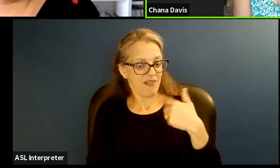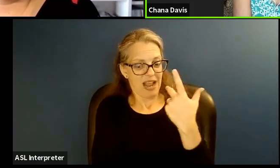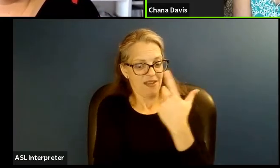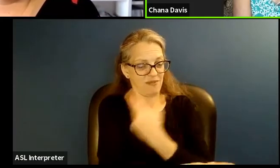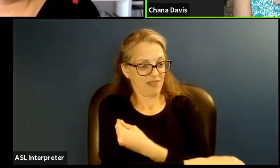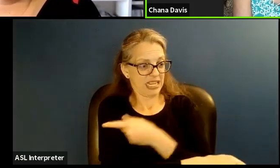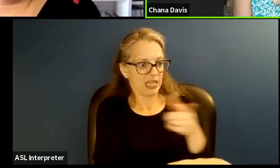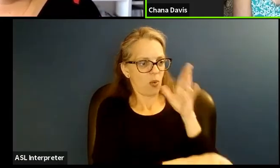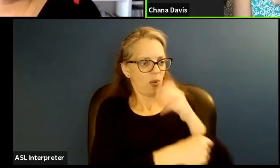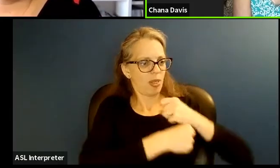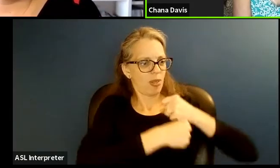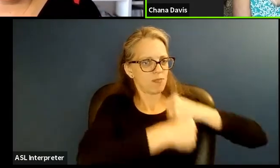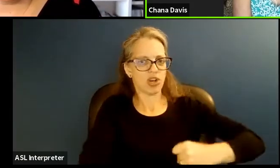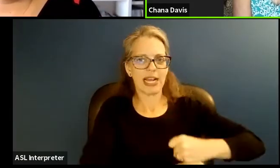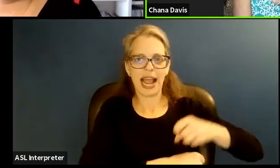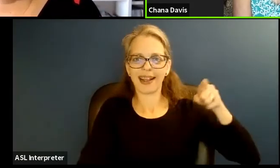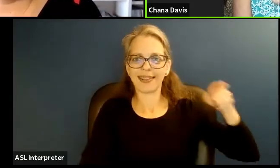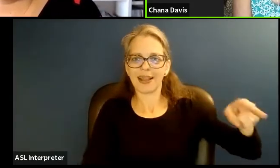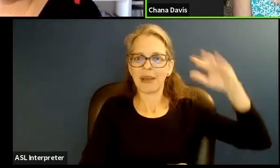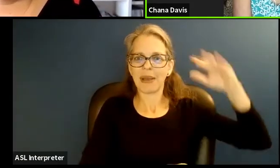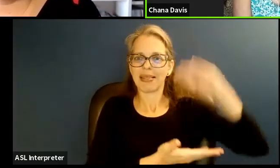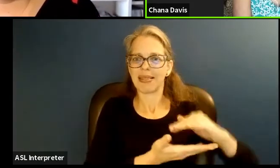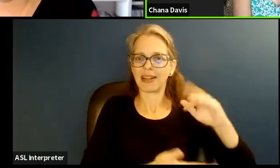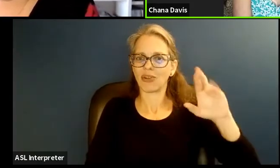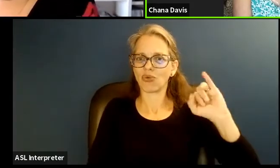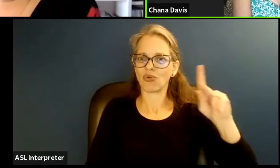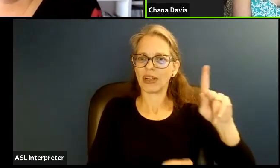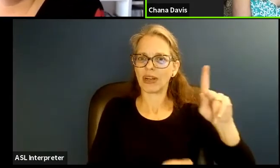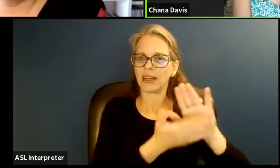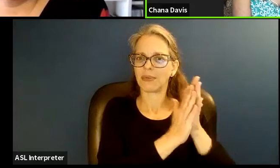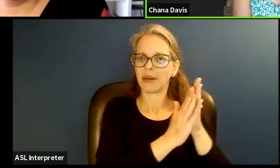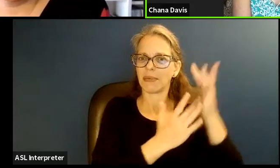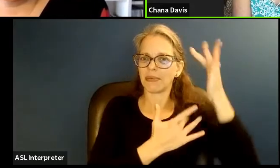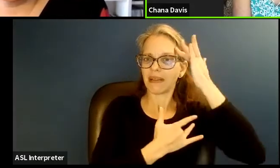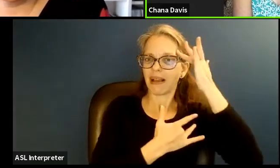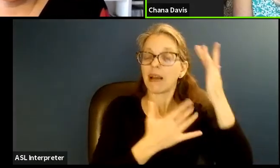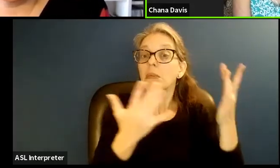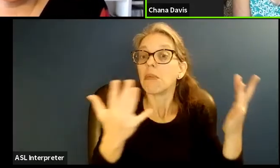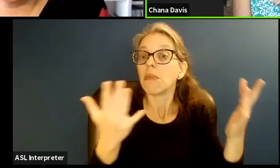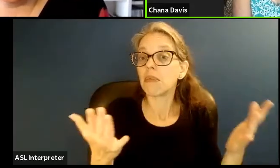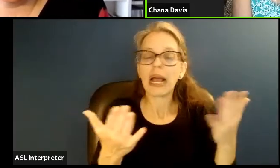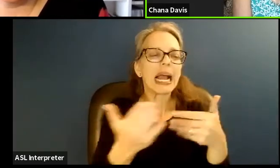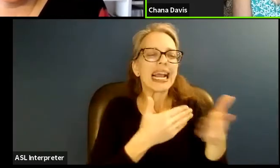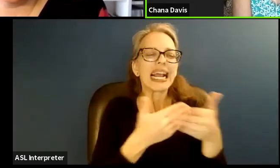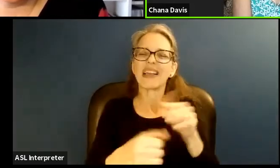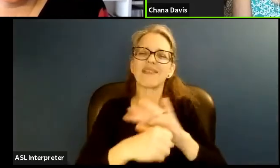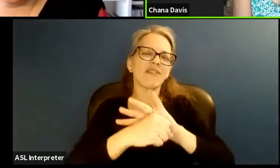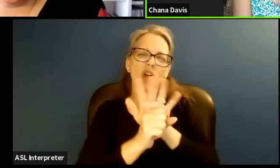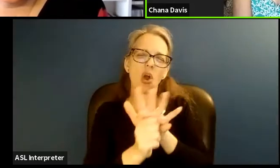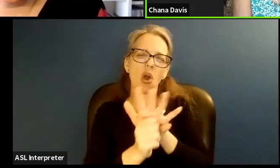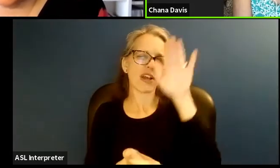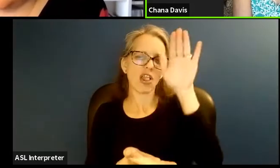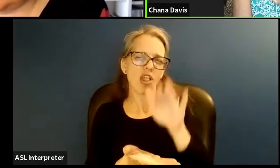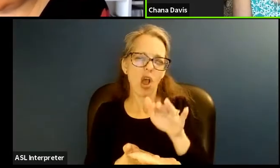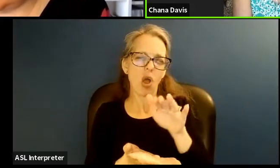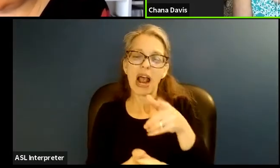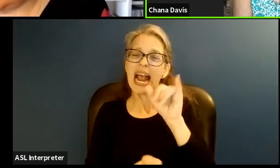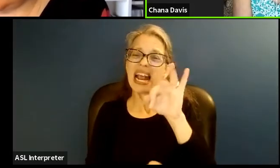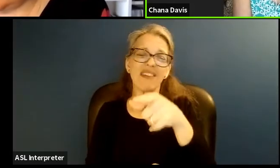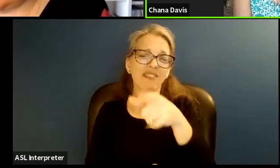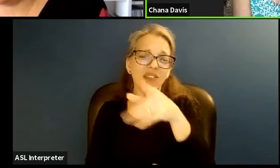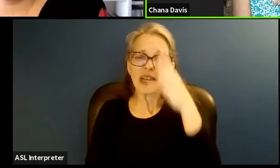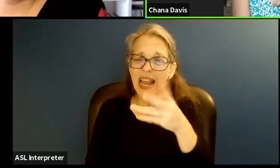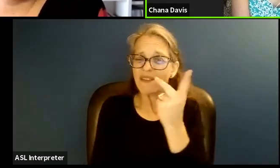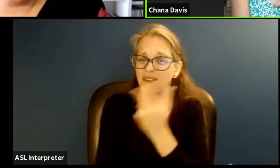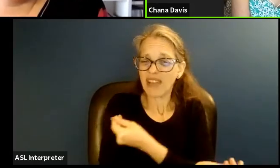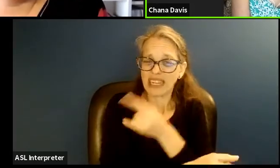vaccine than if I don't. Because, even if the COVID rates are kind of low right now, if you don't vaccinate your kid ever,